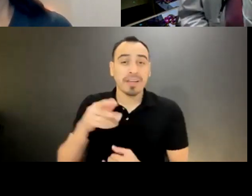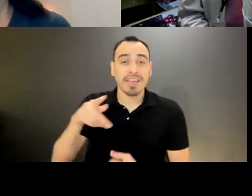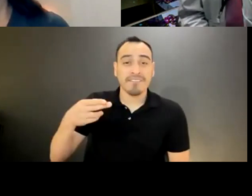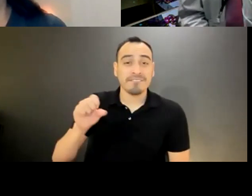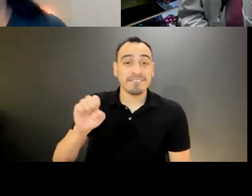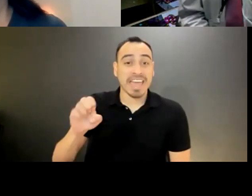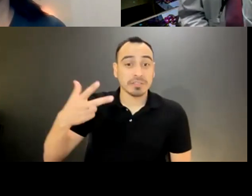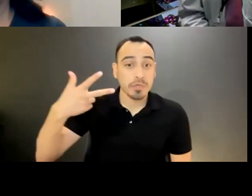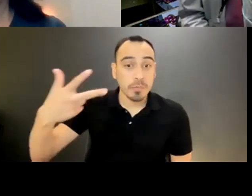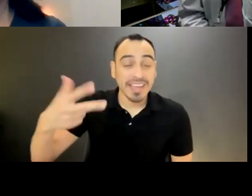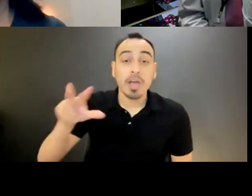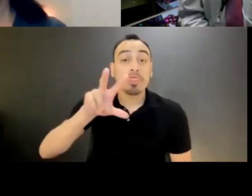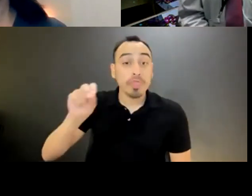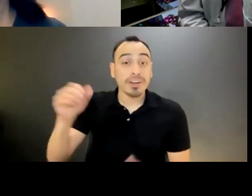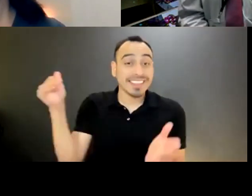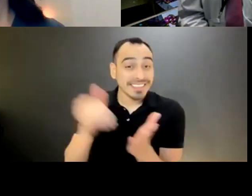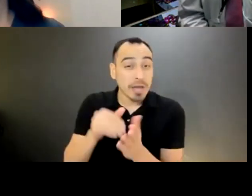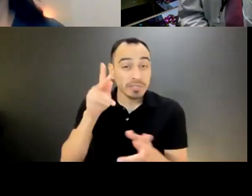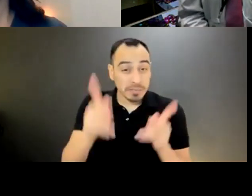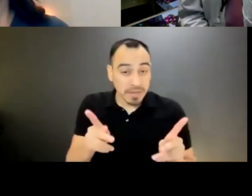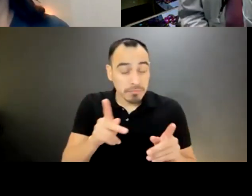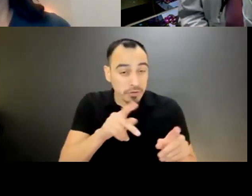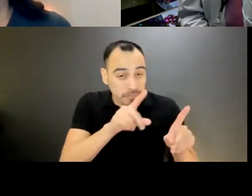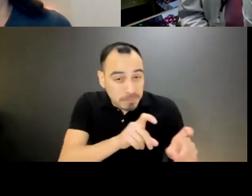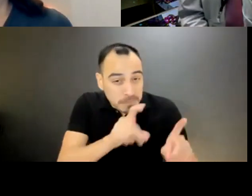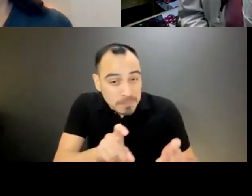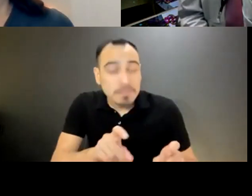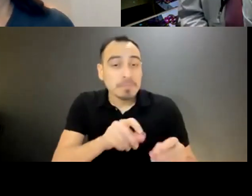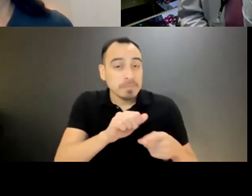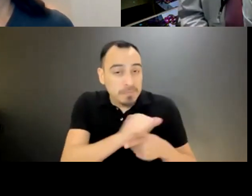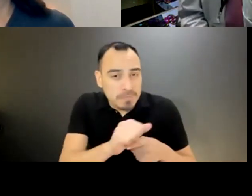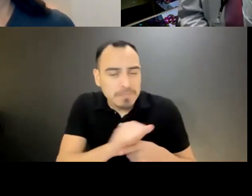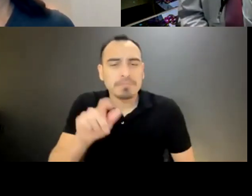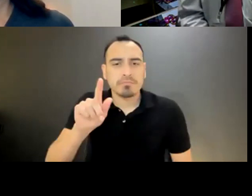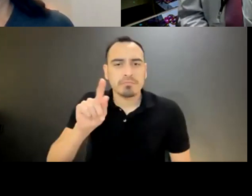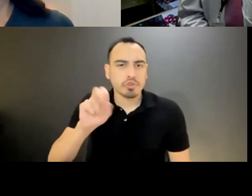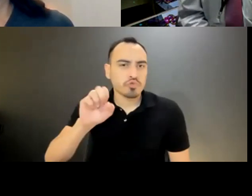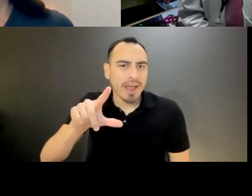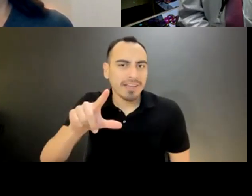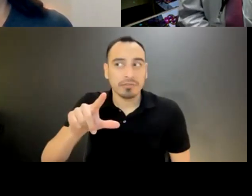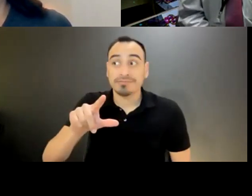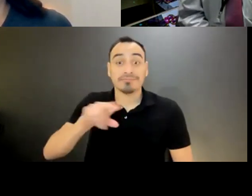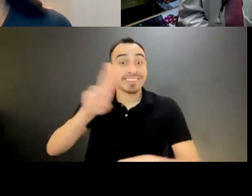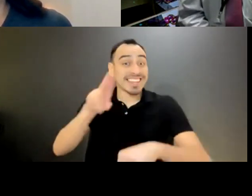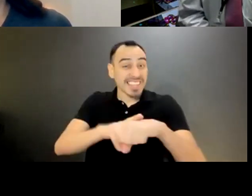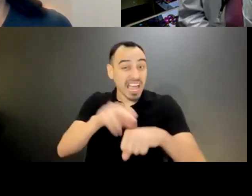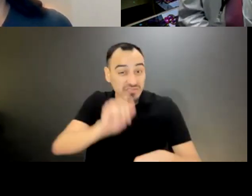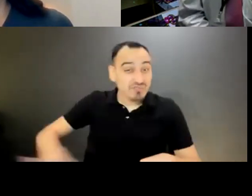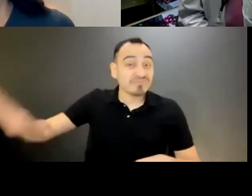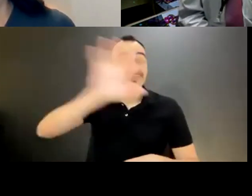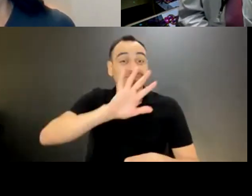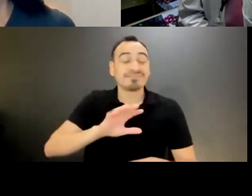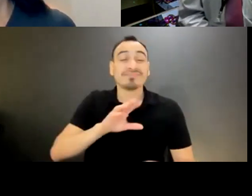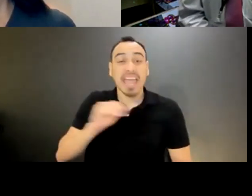patient trial that's being done nationally. It's a randomized trial. A third